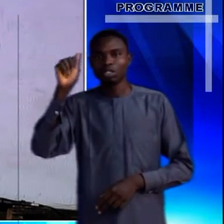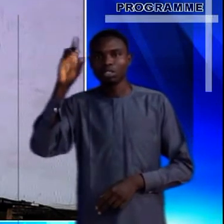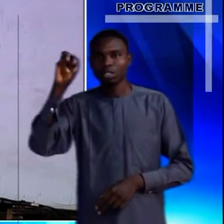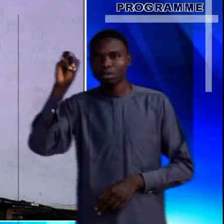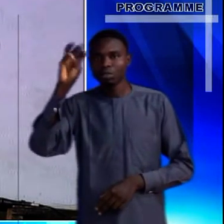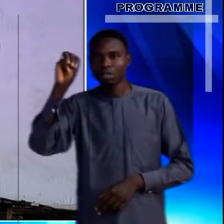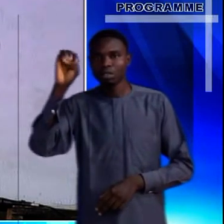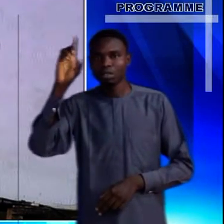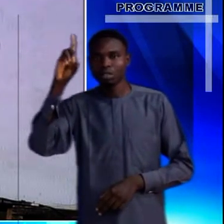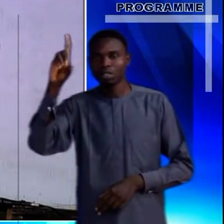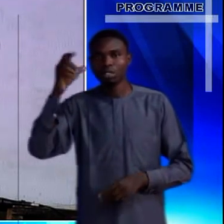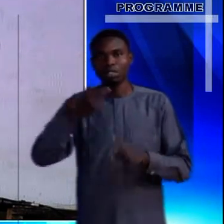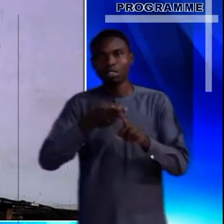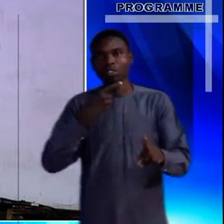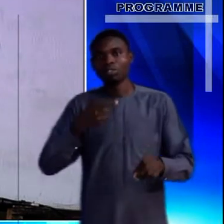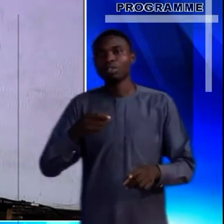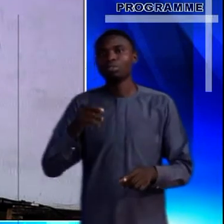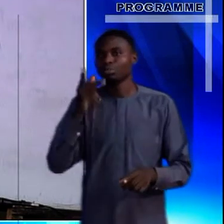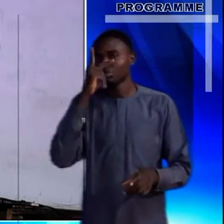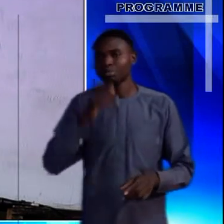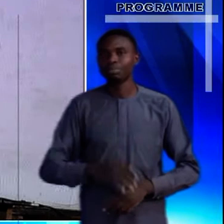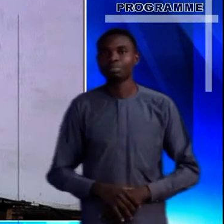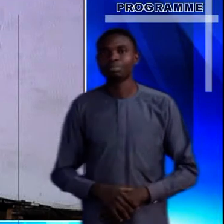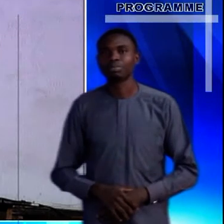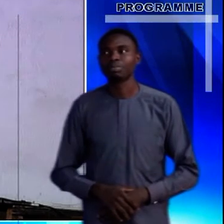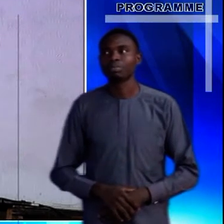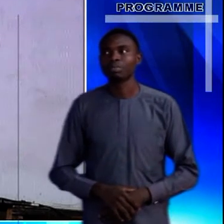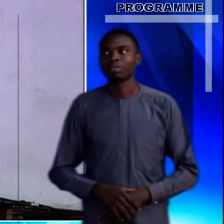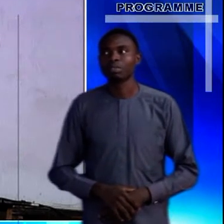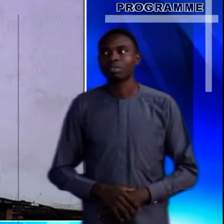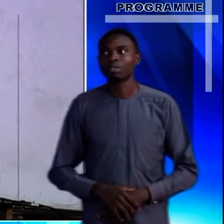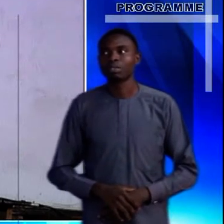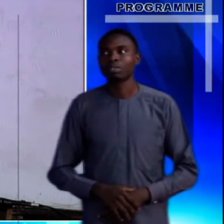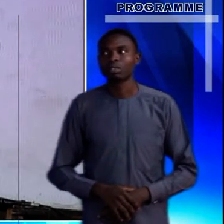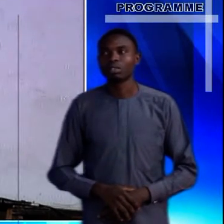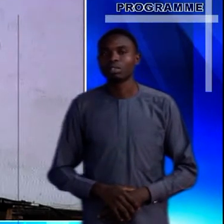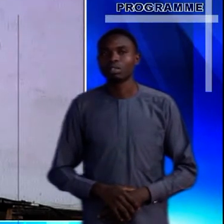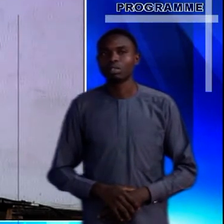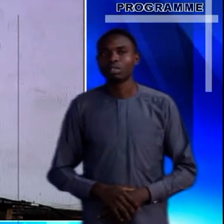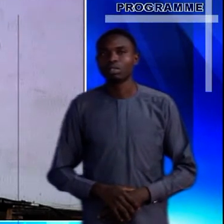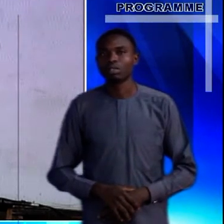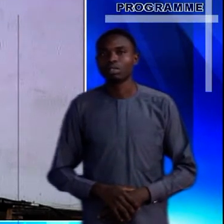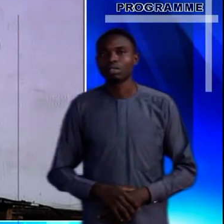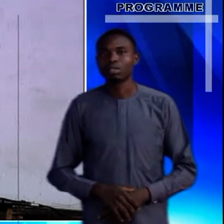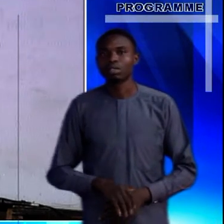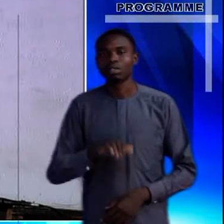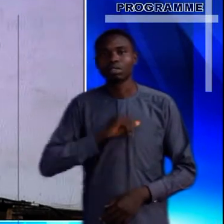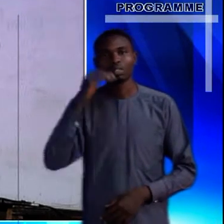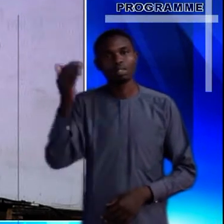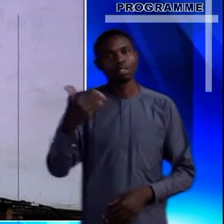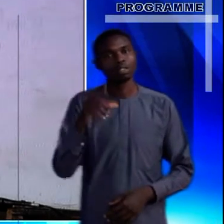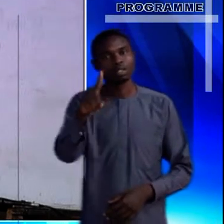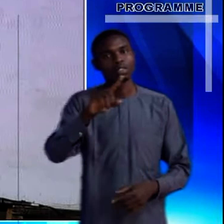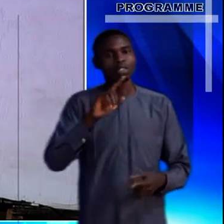Kebbi. And I'm also welcomes you to this new edition of e-learning tutorials,